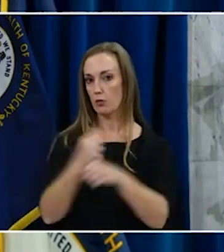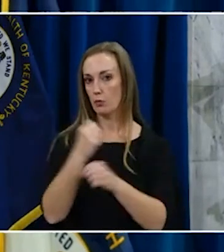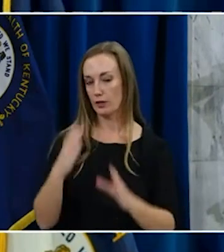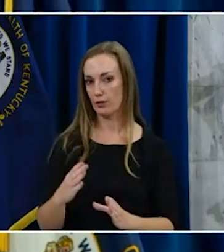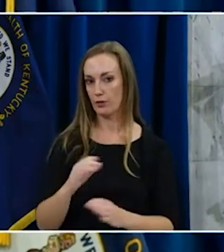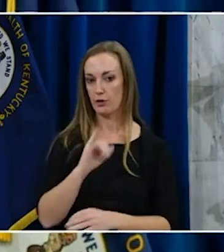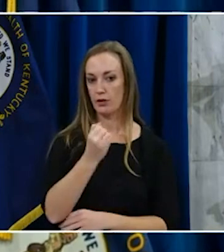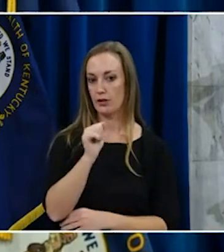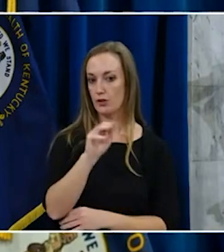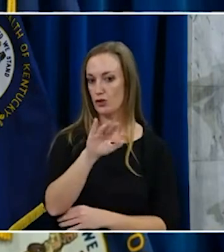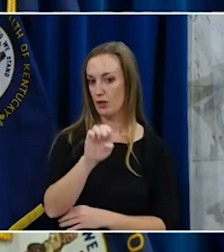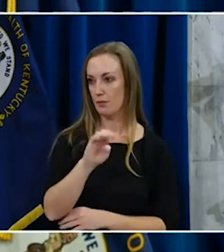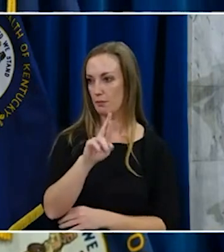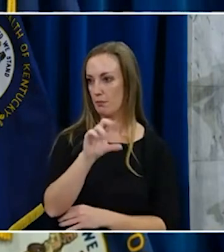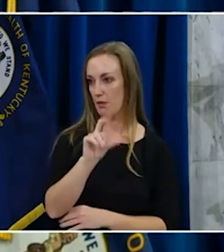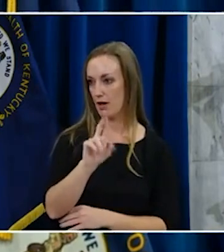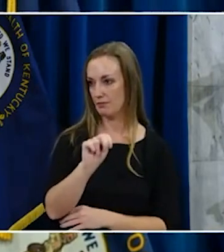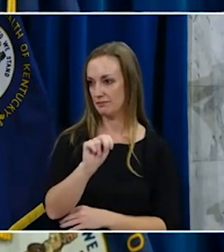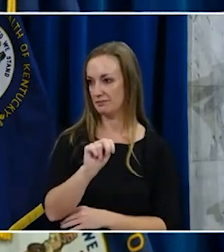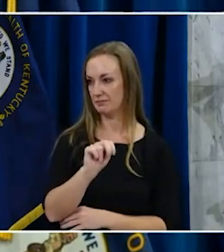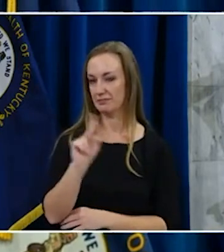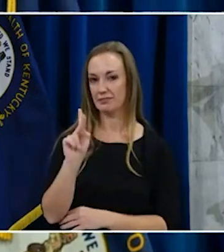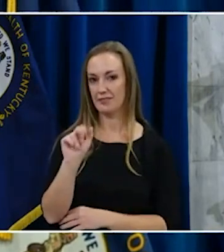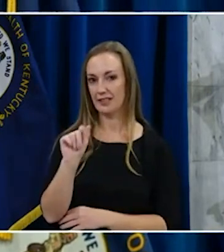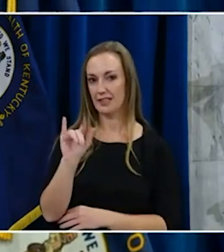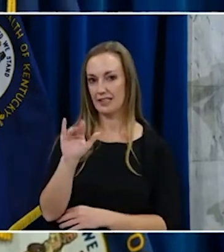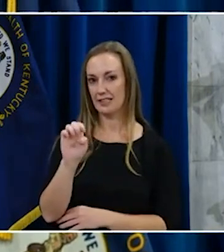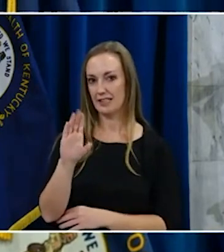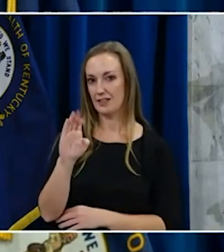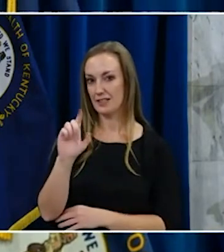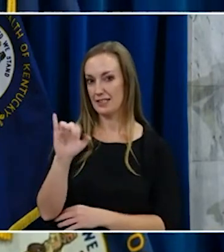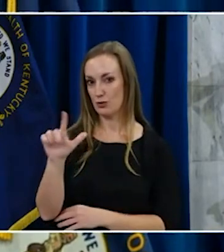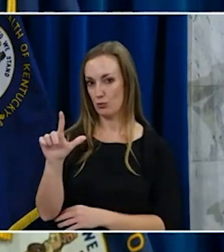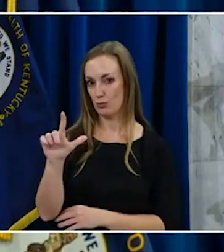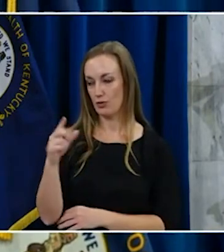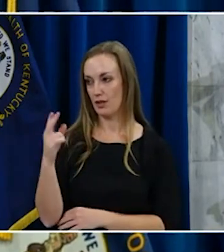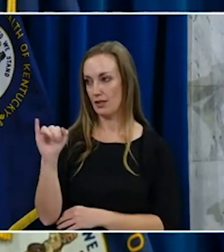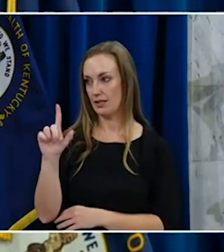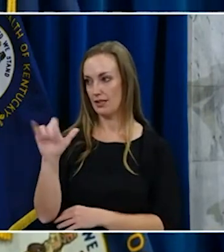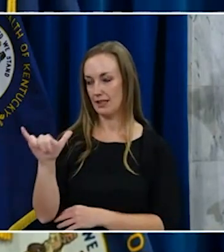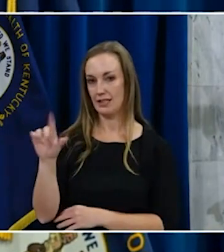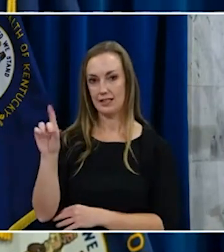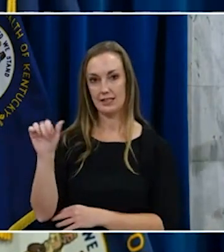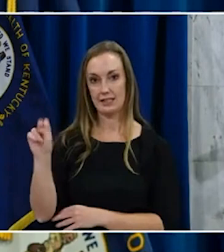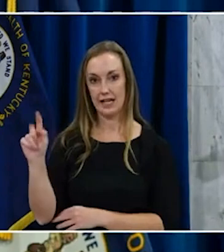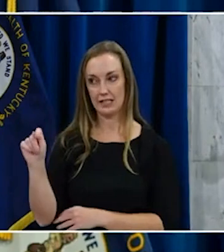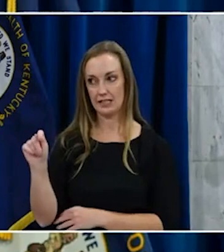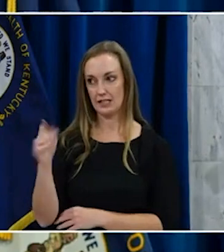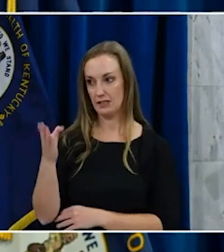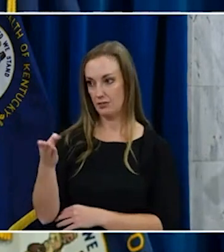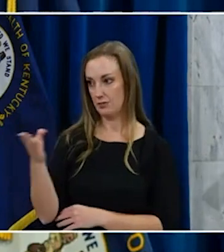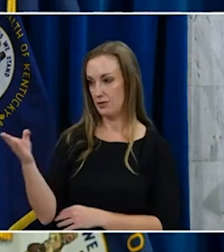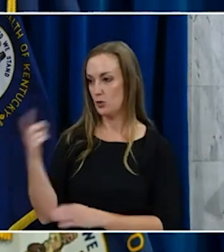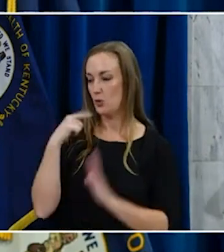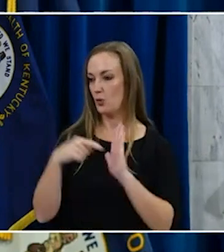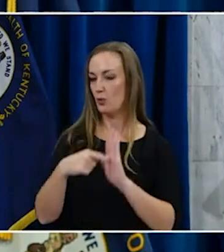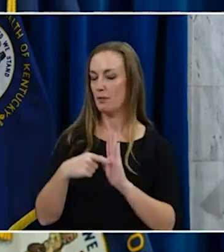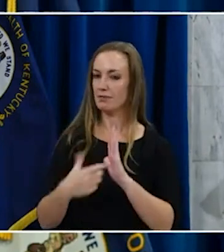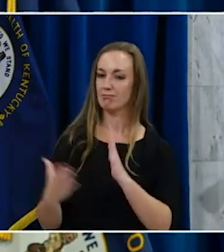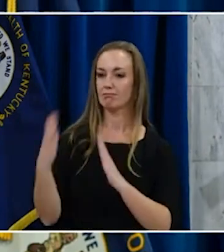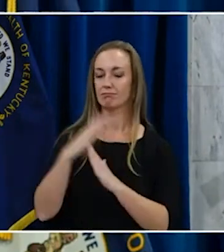to Jamie Brown, Katie Blair Cecil, and Haley Dant, you represent the